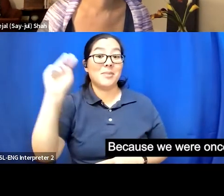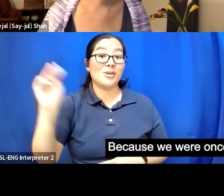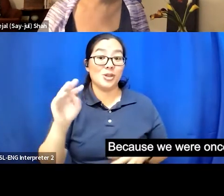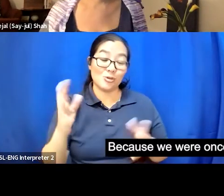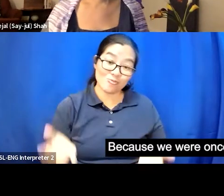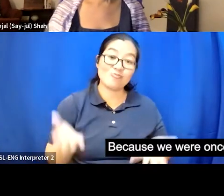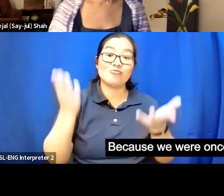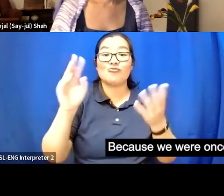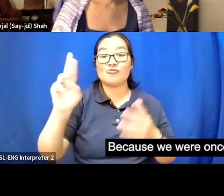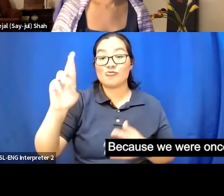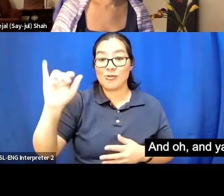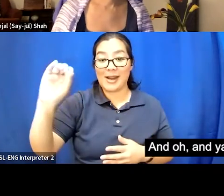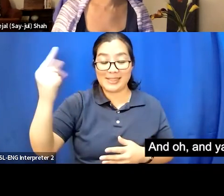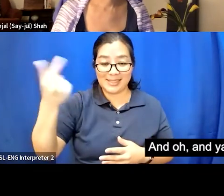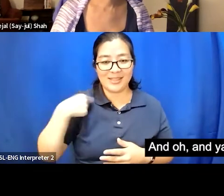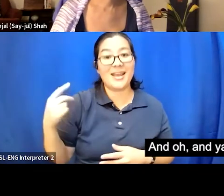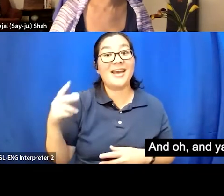together.